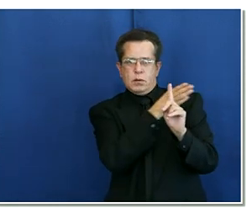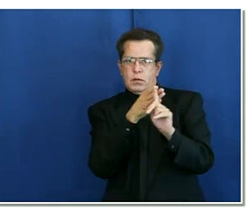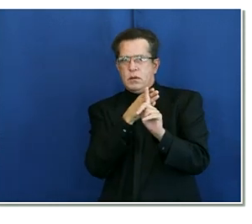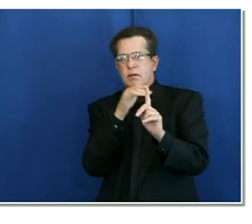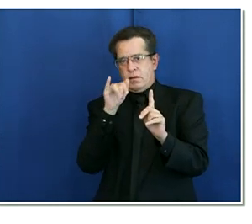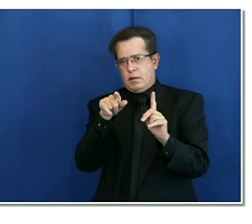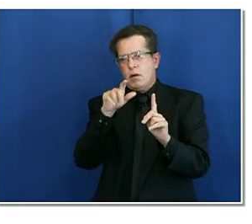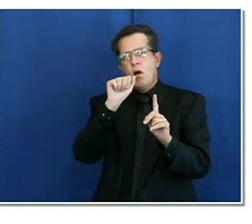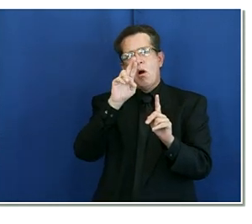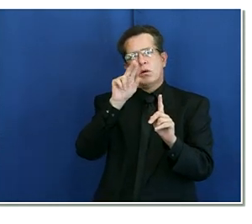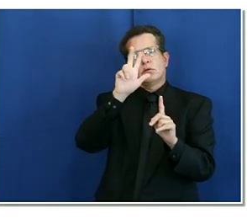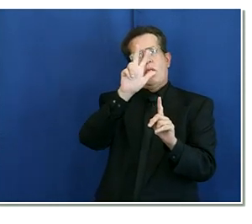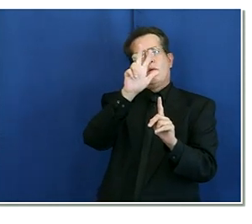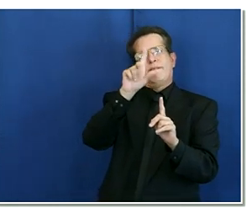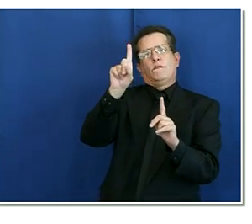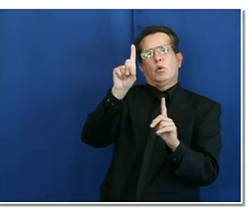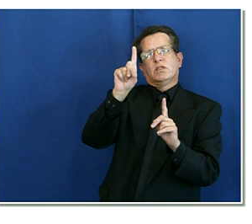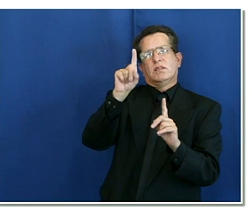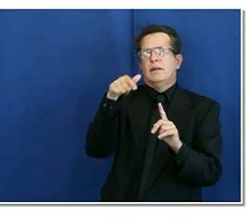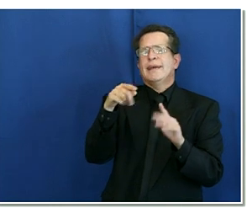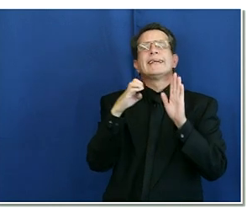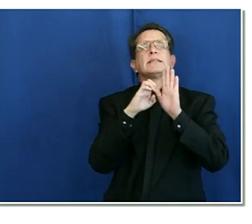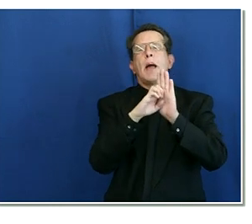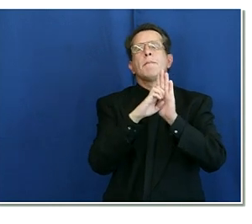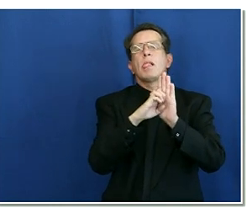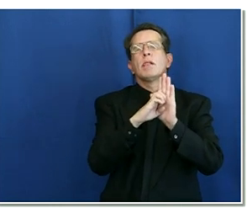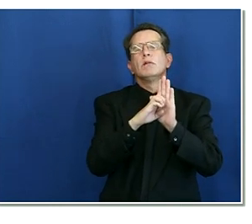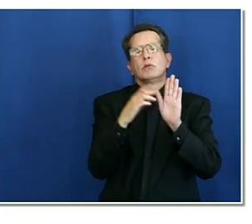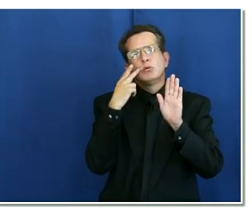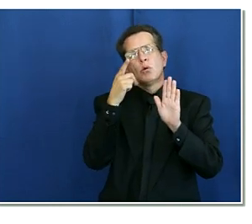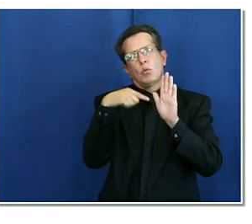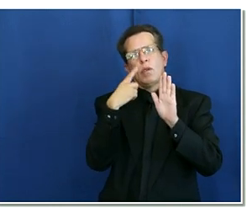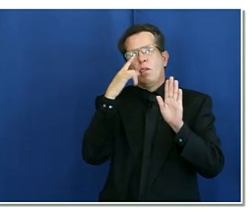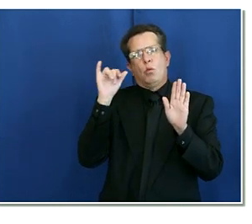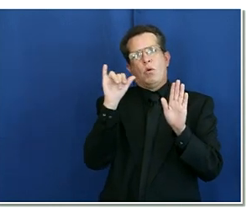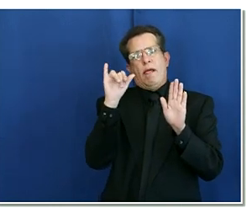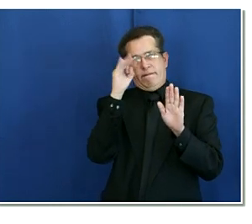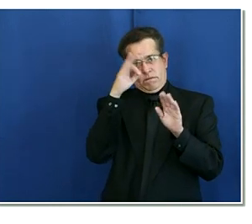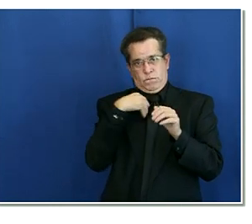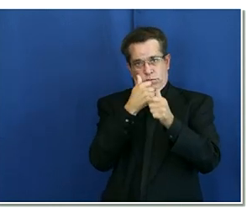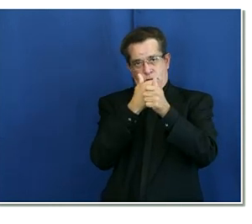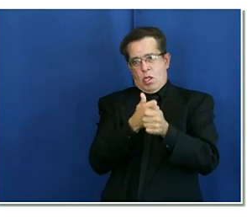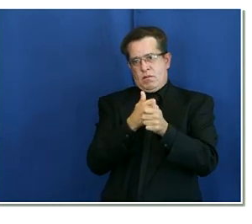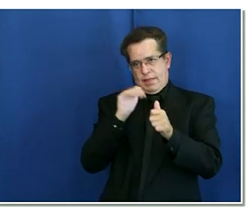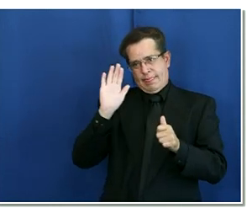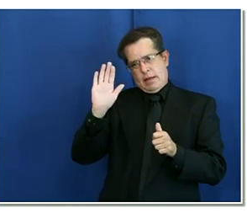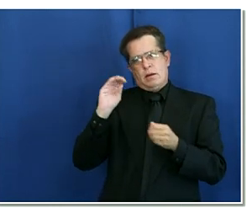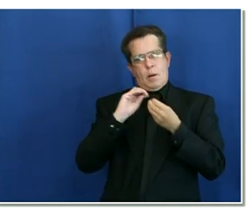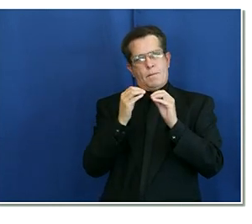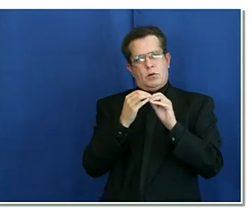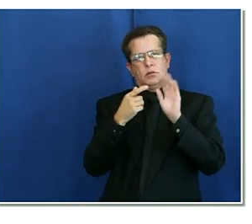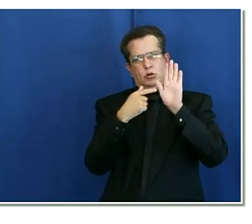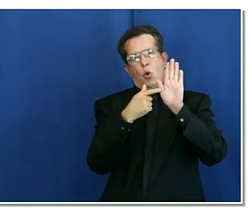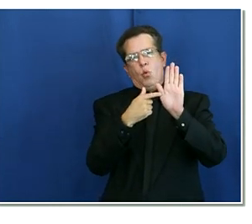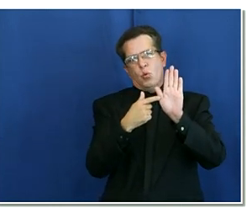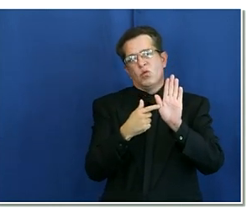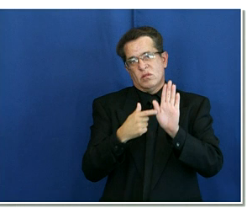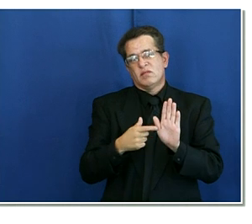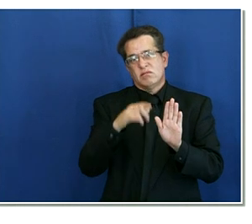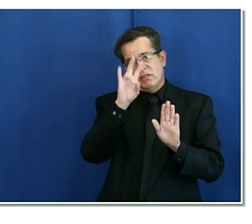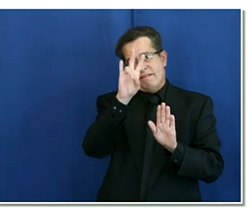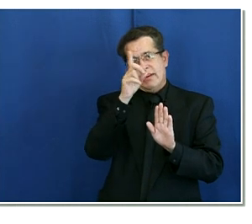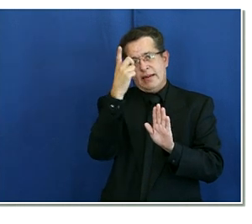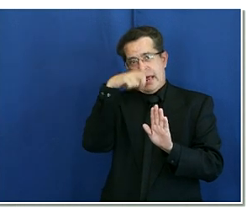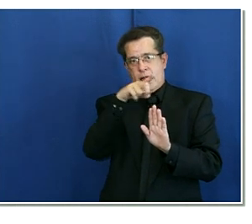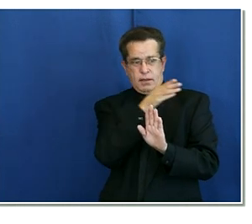August 31st. Again, this is an example showing what the rate would be if we use these data. So the 7-day lag